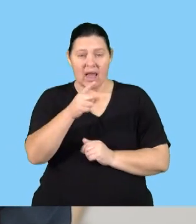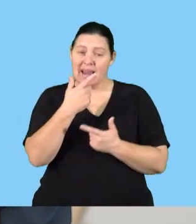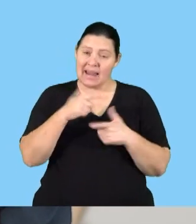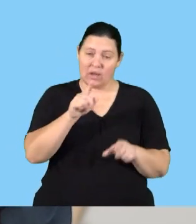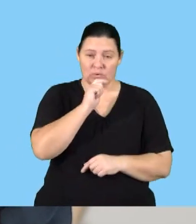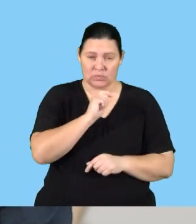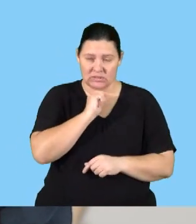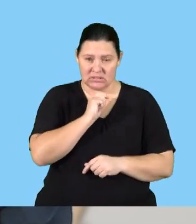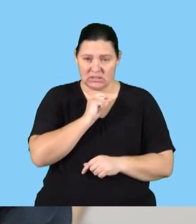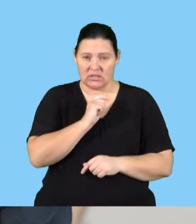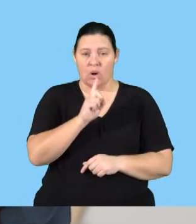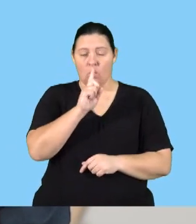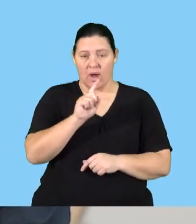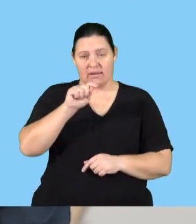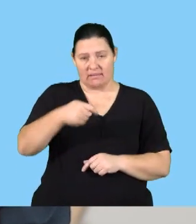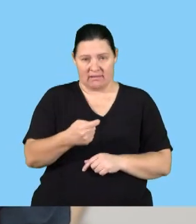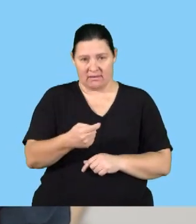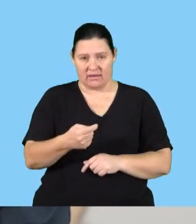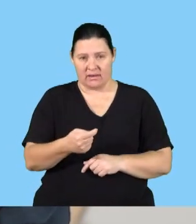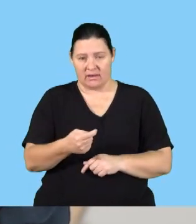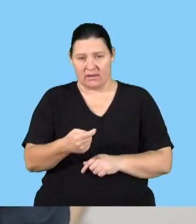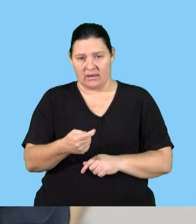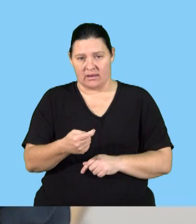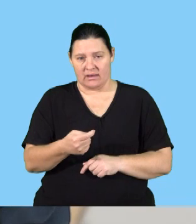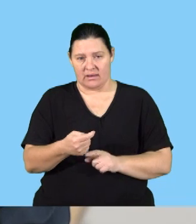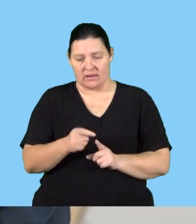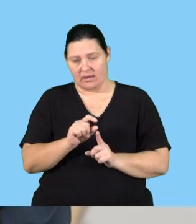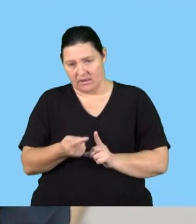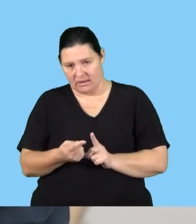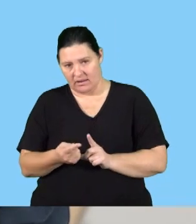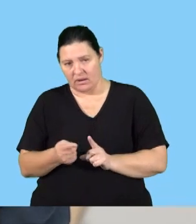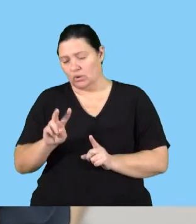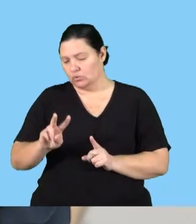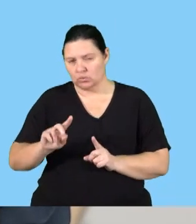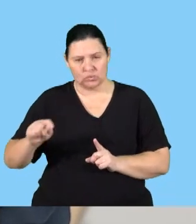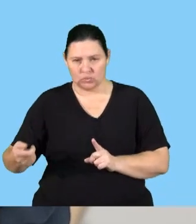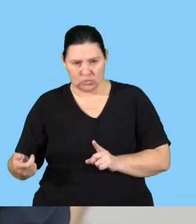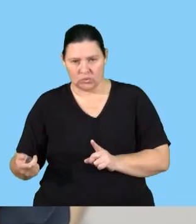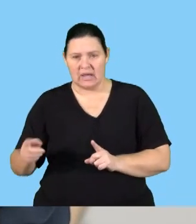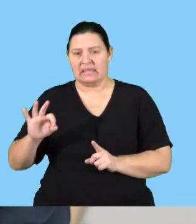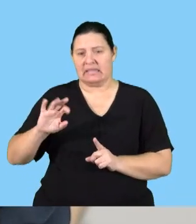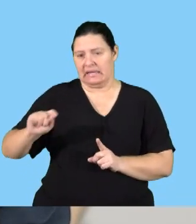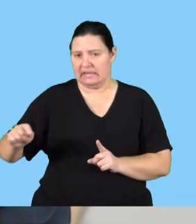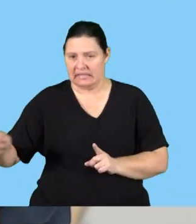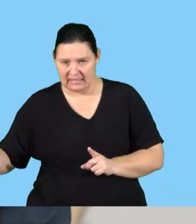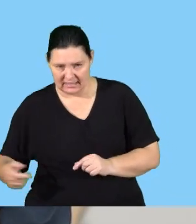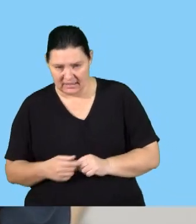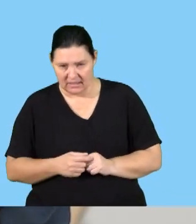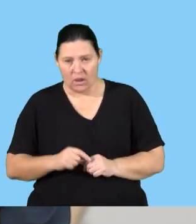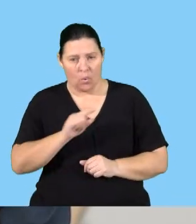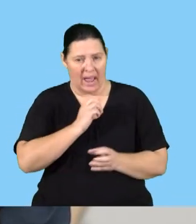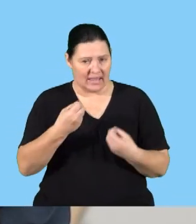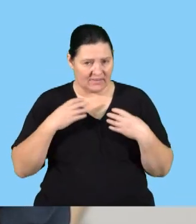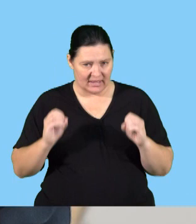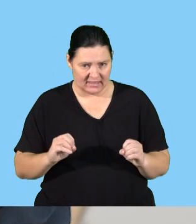the language we are using is one decimal places, one decimal place, two decimal places, etc. So now,